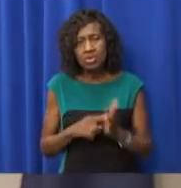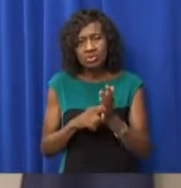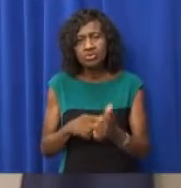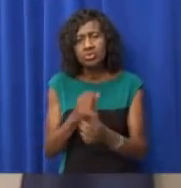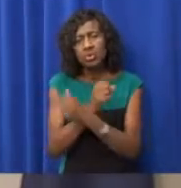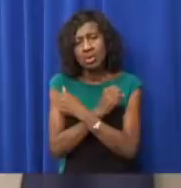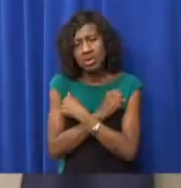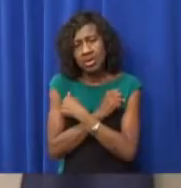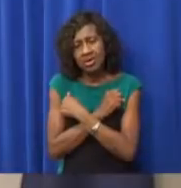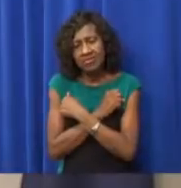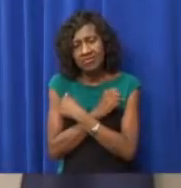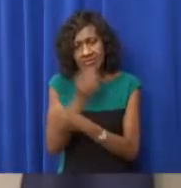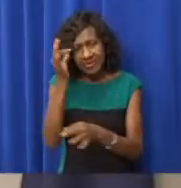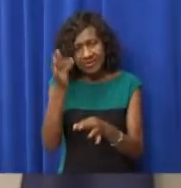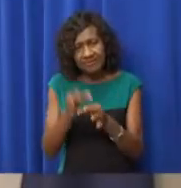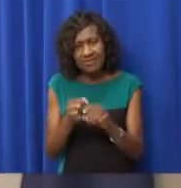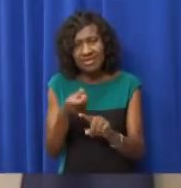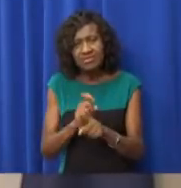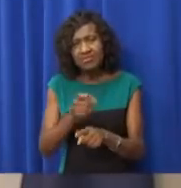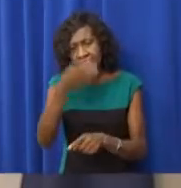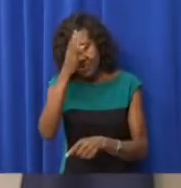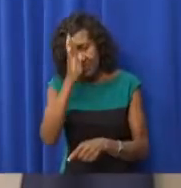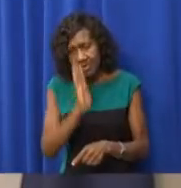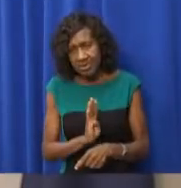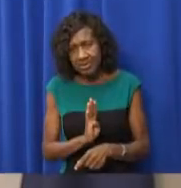God. Today's scripture